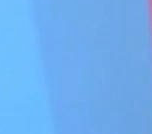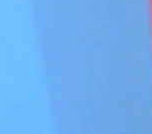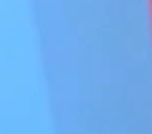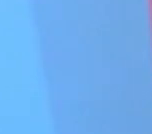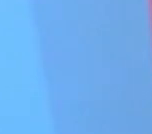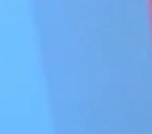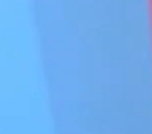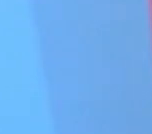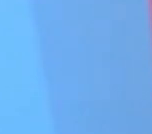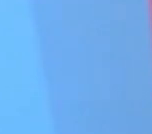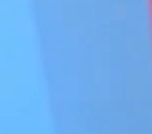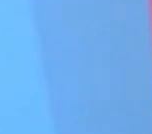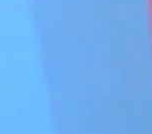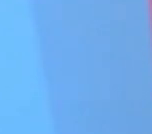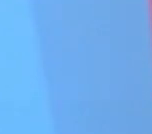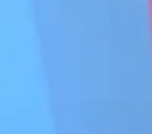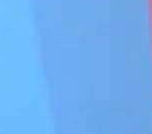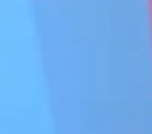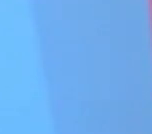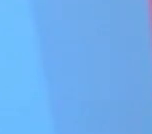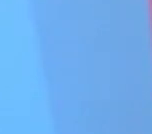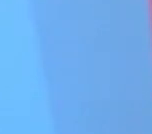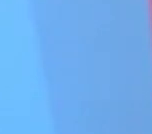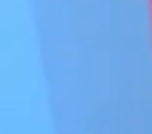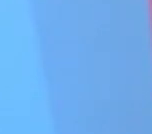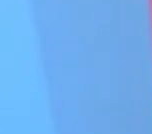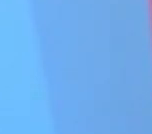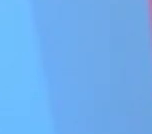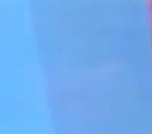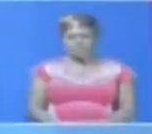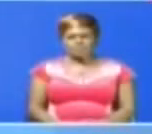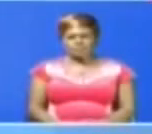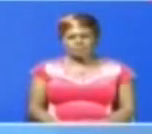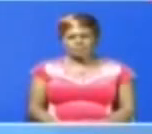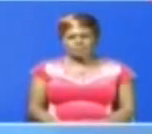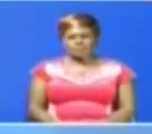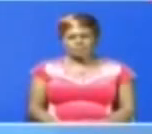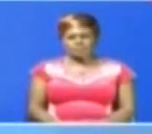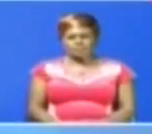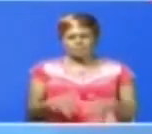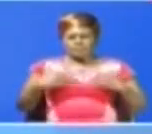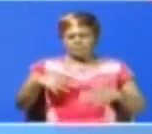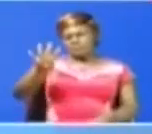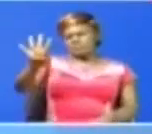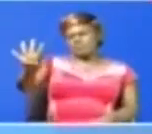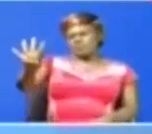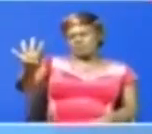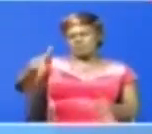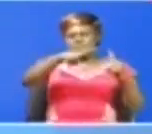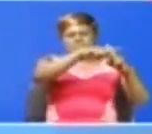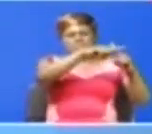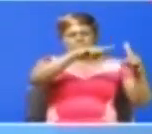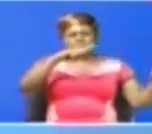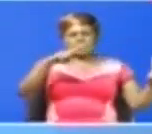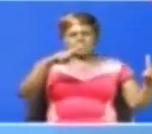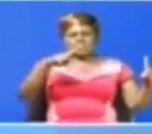Sandera sitting in for Yvonne Okwara Matole. Let's begin with the top story tonight, where four people were found murdered in